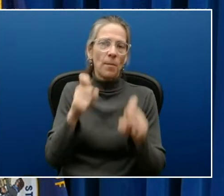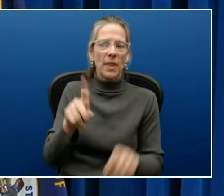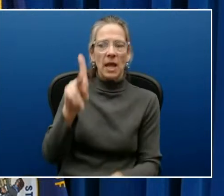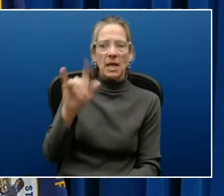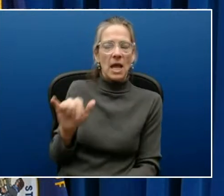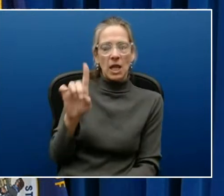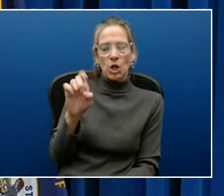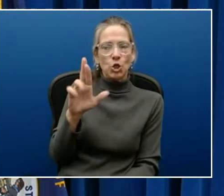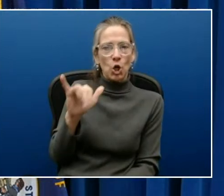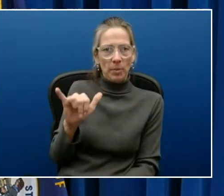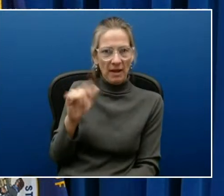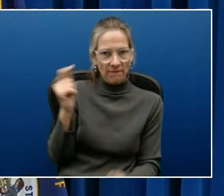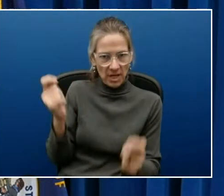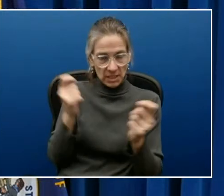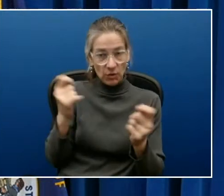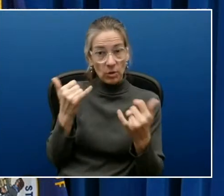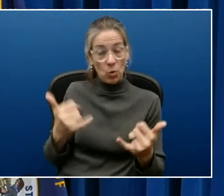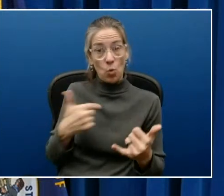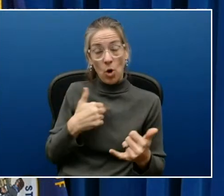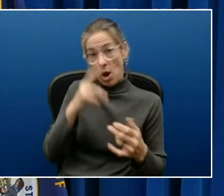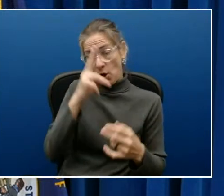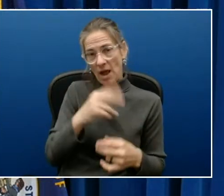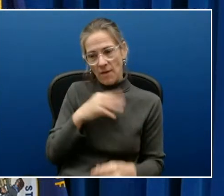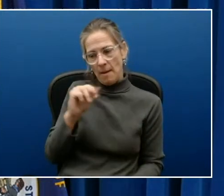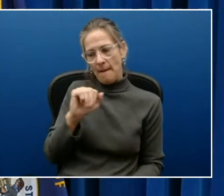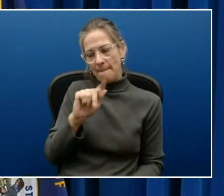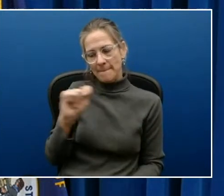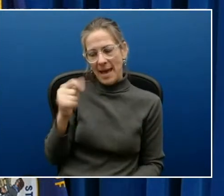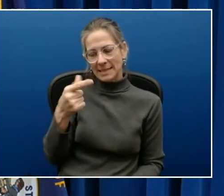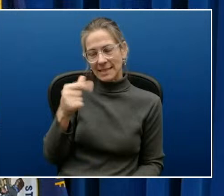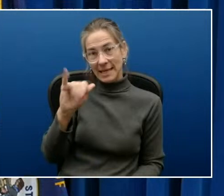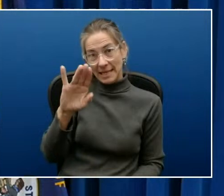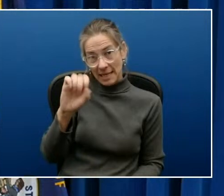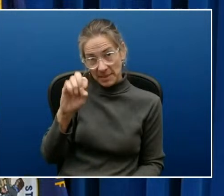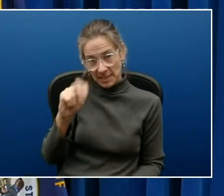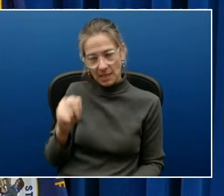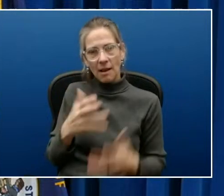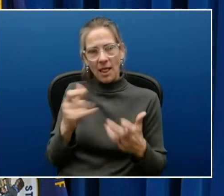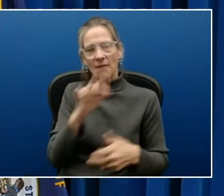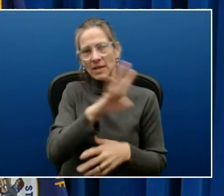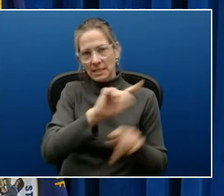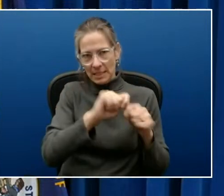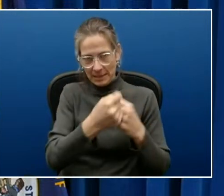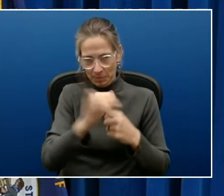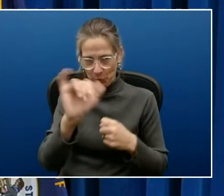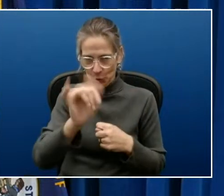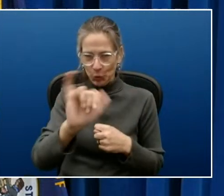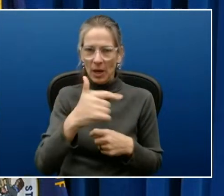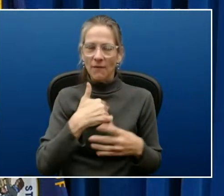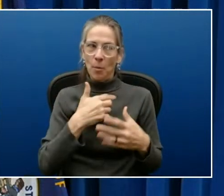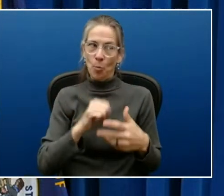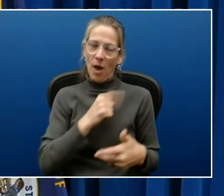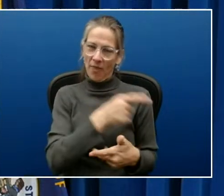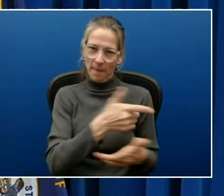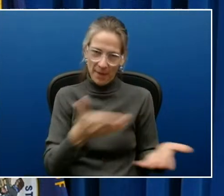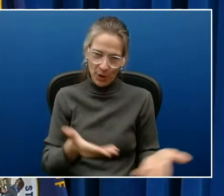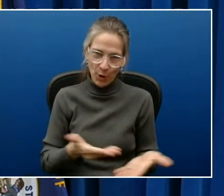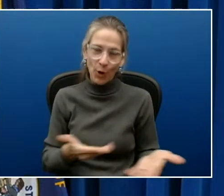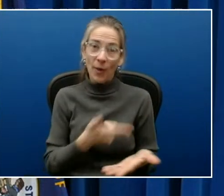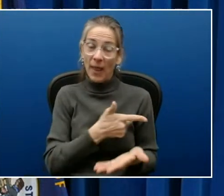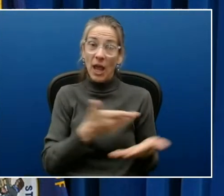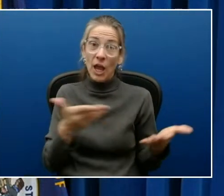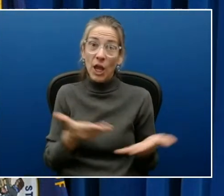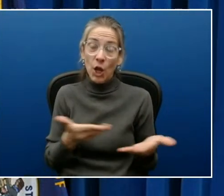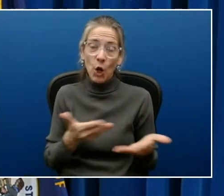Festival. Today, we're honored to have Matt Gibson as well as a lot of his team. We're proud to have them here. They're here in the